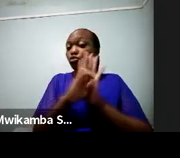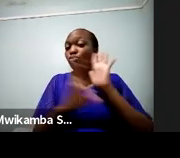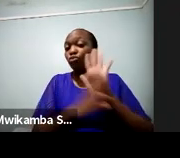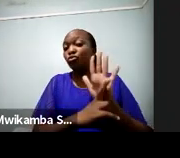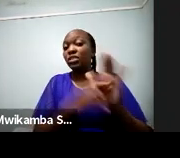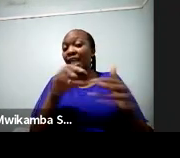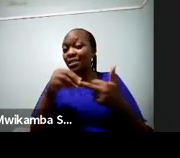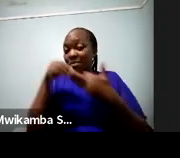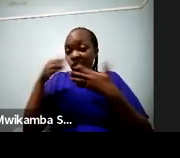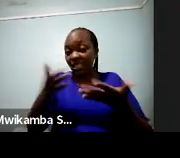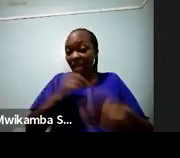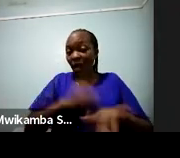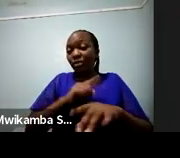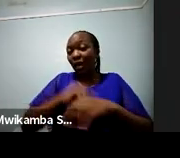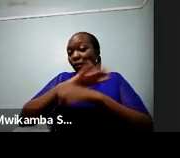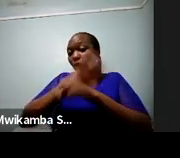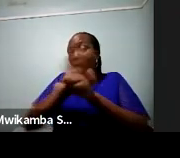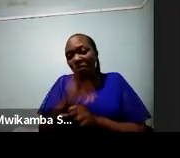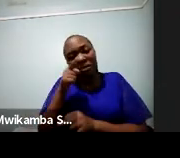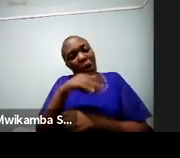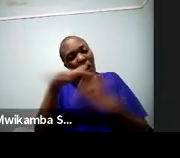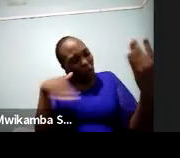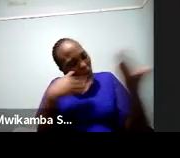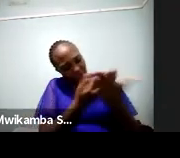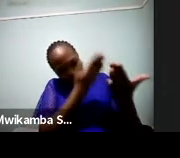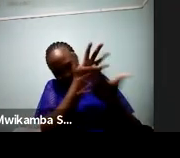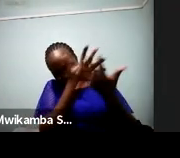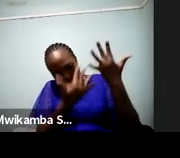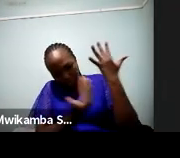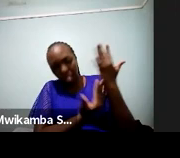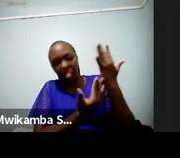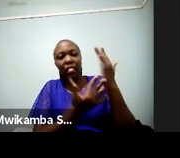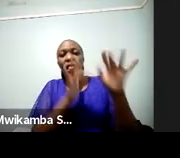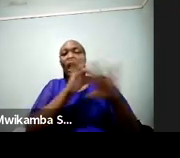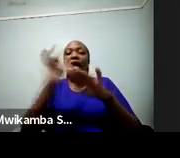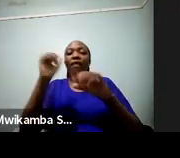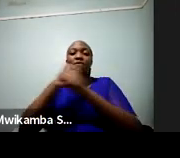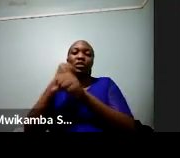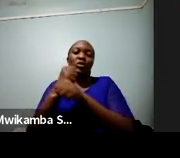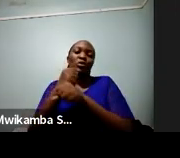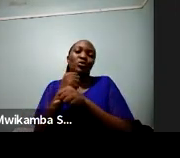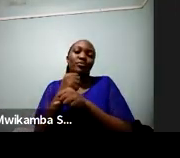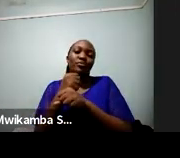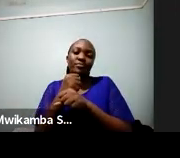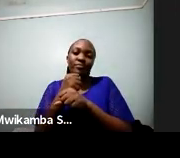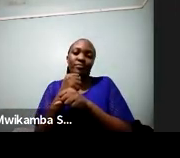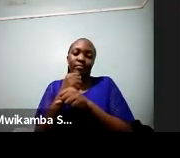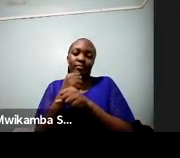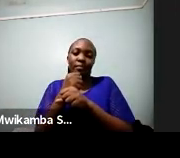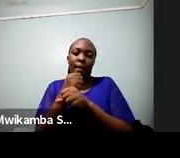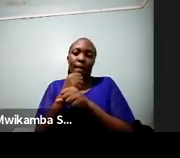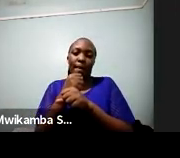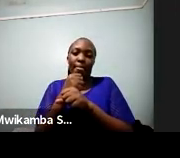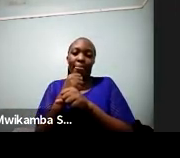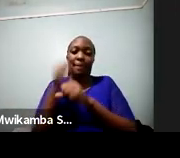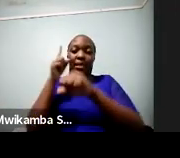job. The technical advancement in the job market, all these are things that we look and when we discuss matters